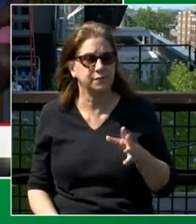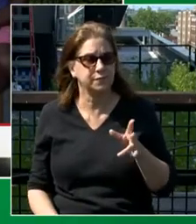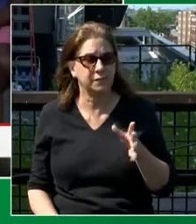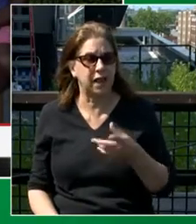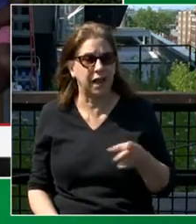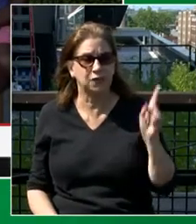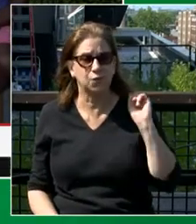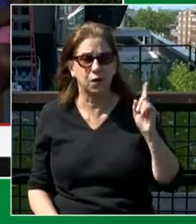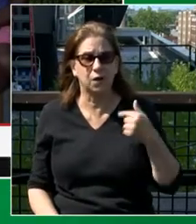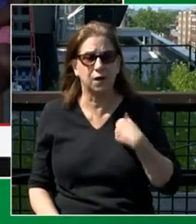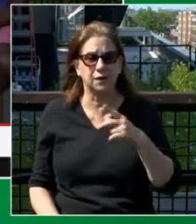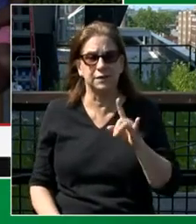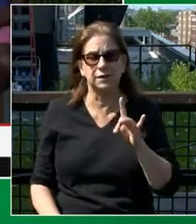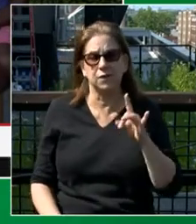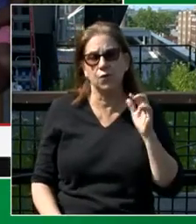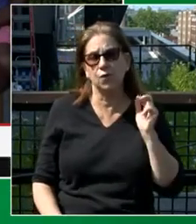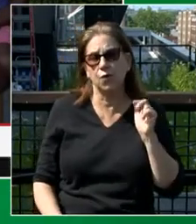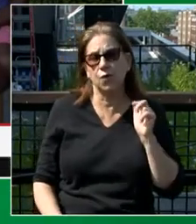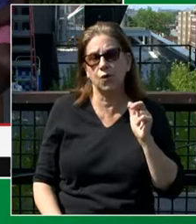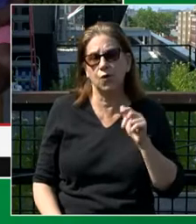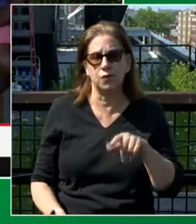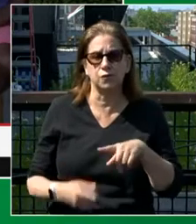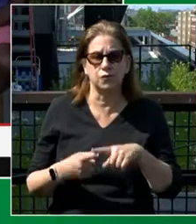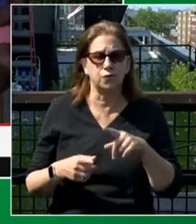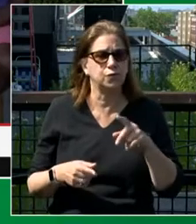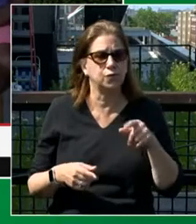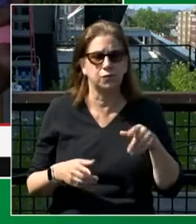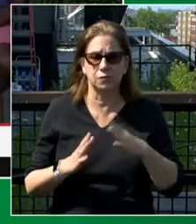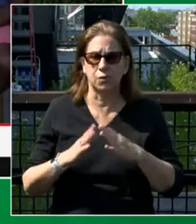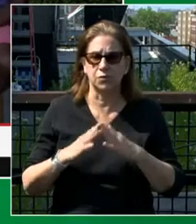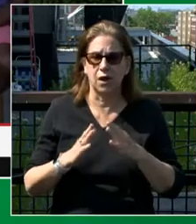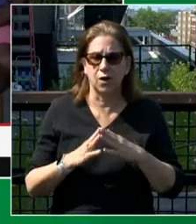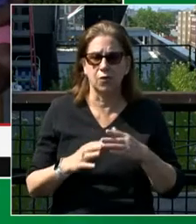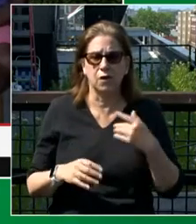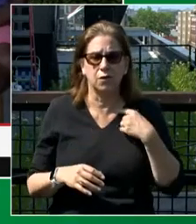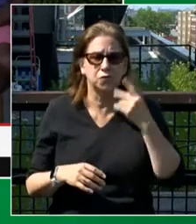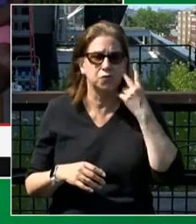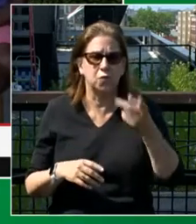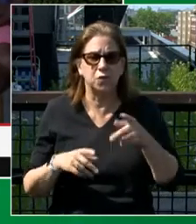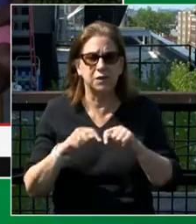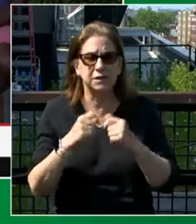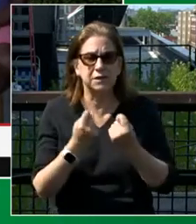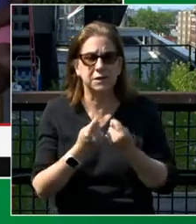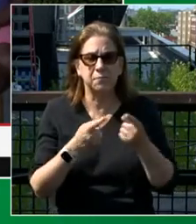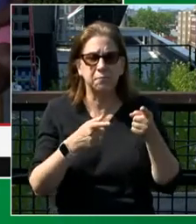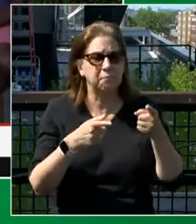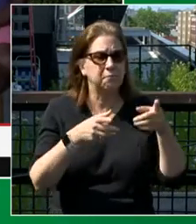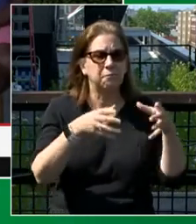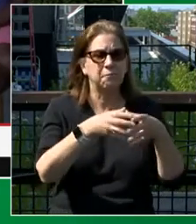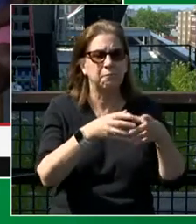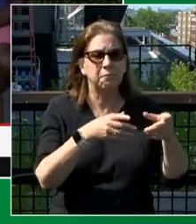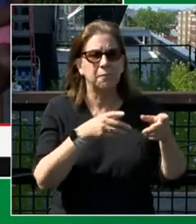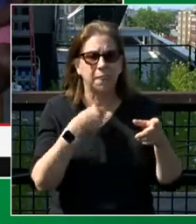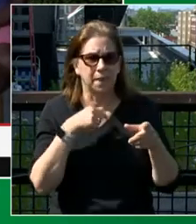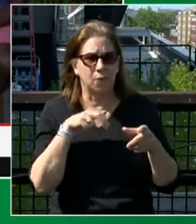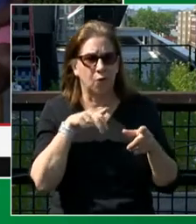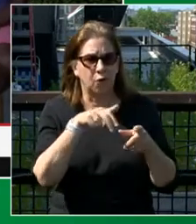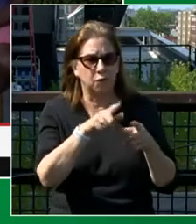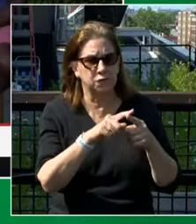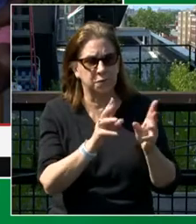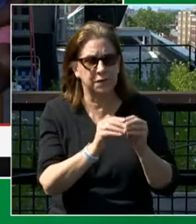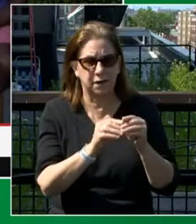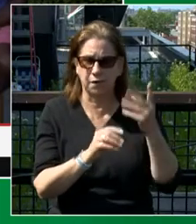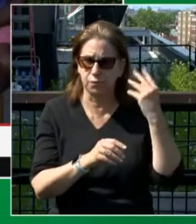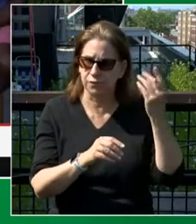saw like a group of team members kind of just meeting at one of our coffee shops, and they were probably maybe reconnecting